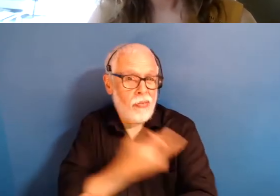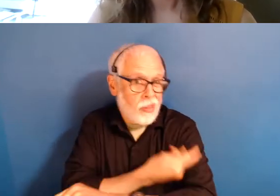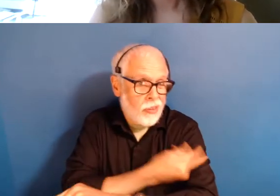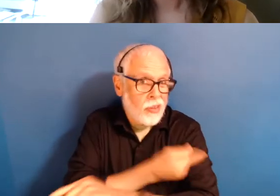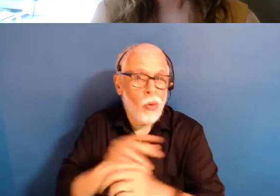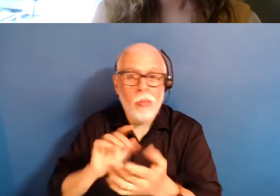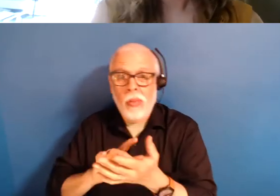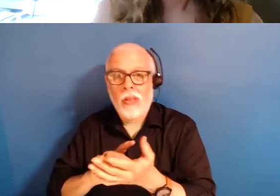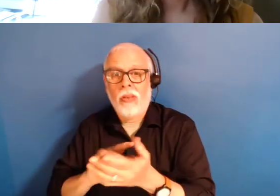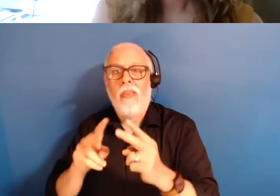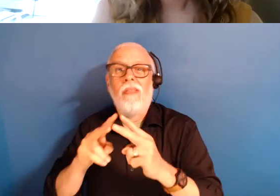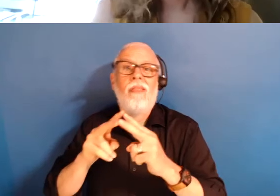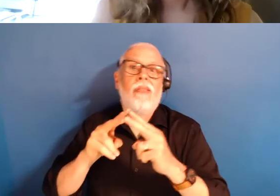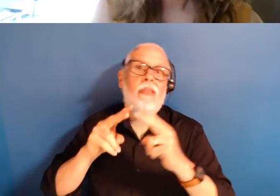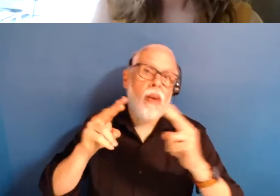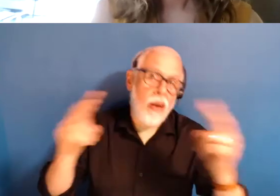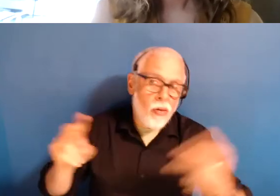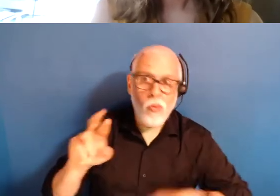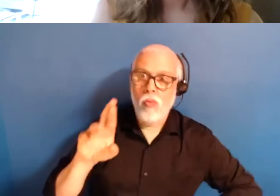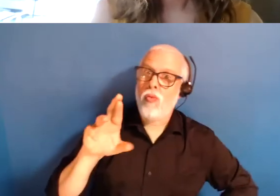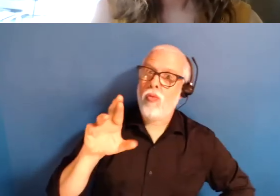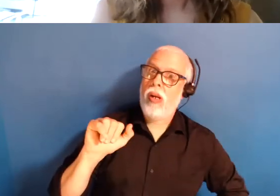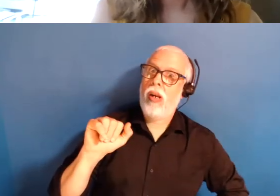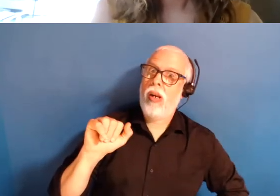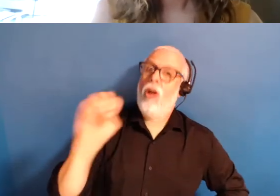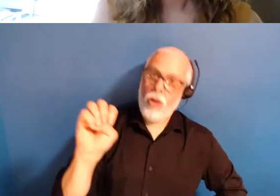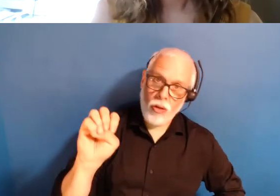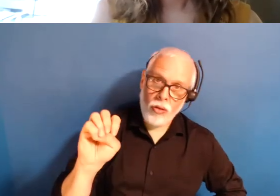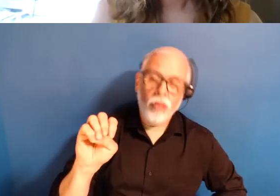and these meds are extremely rare. I